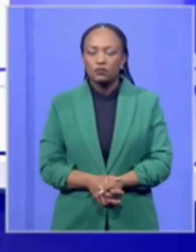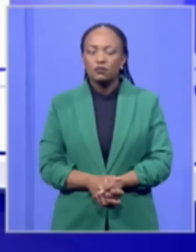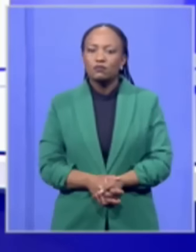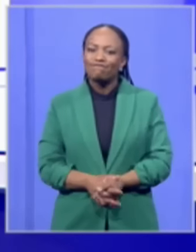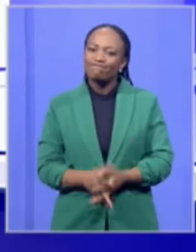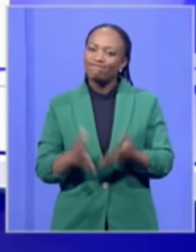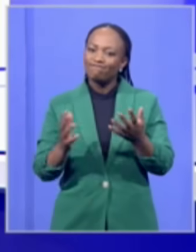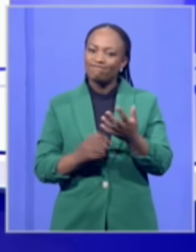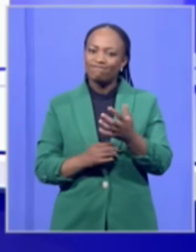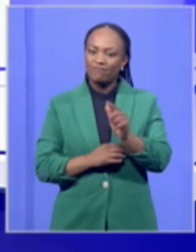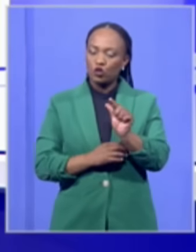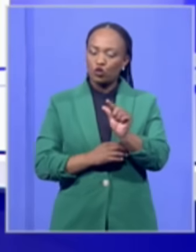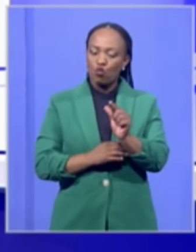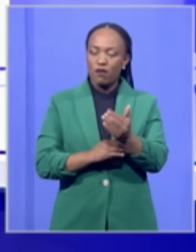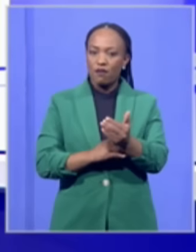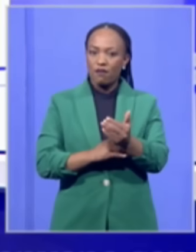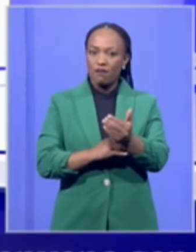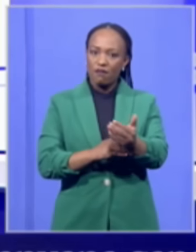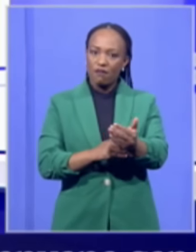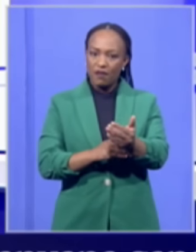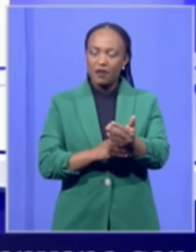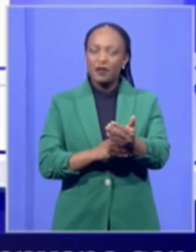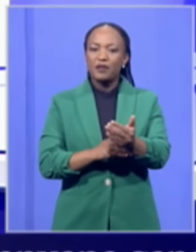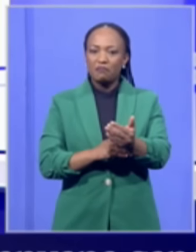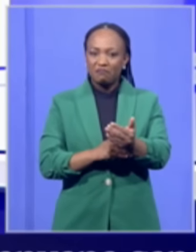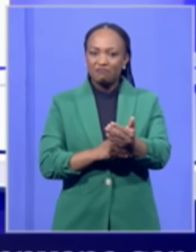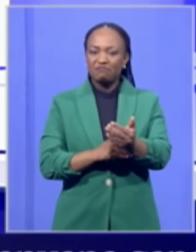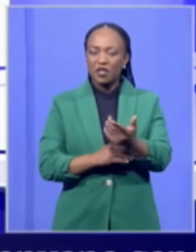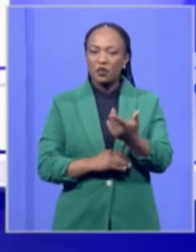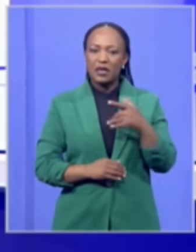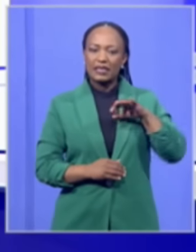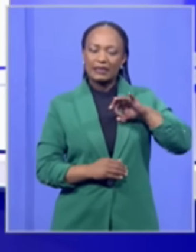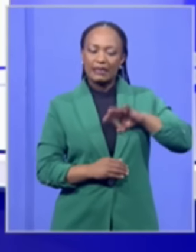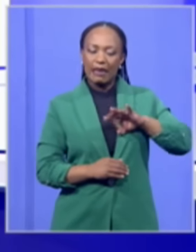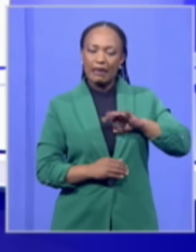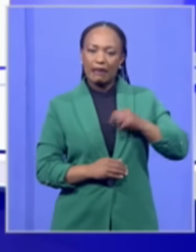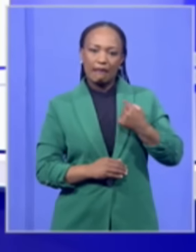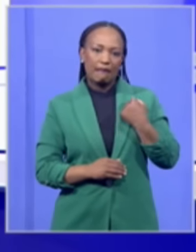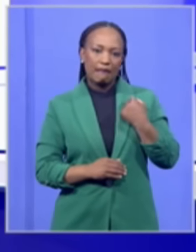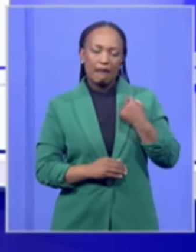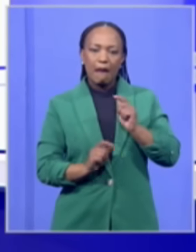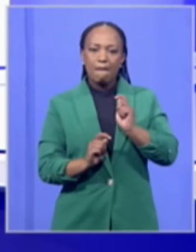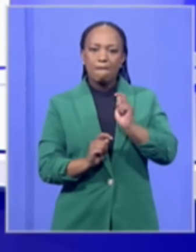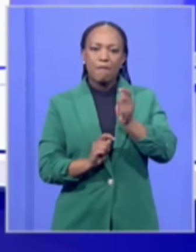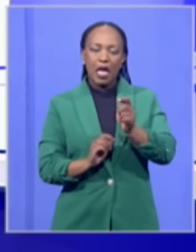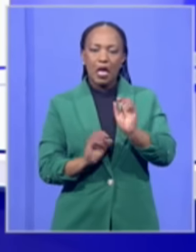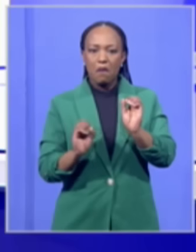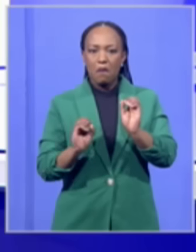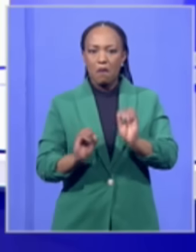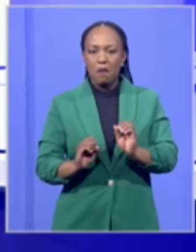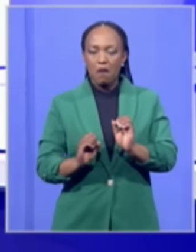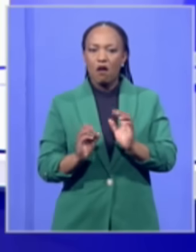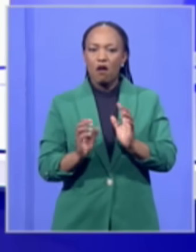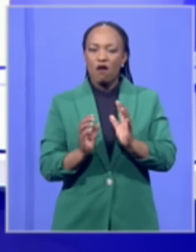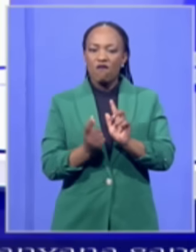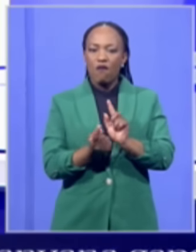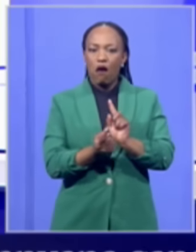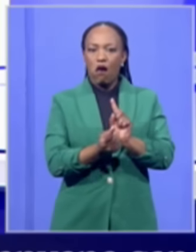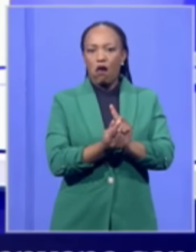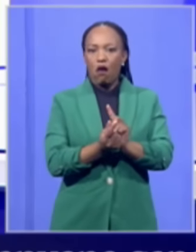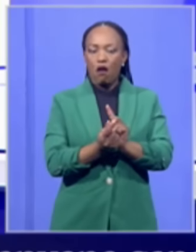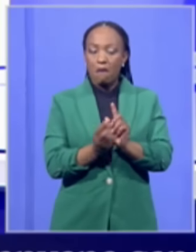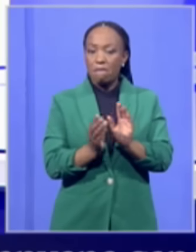Matšatši a se kae ka morago ga sedulela ka lebaka la megolo yeo e sa lefelwego le dikopano tša tšhoganetšo go